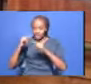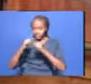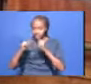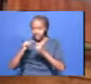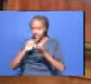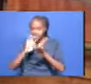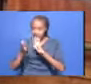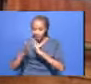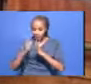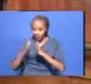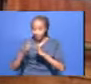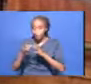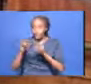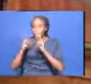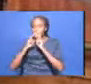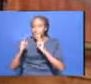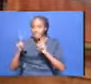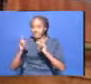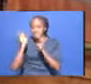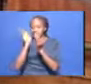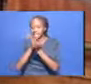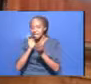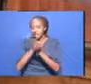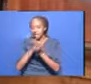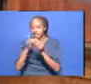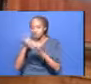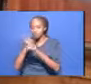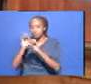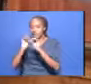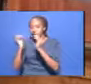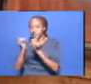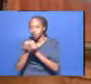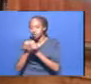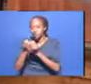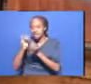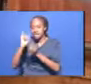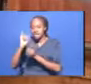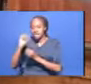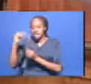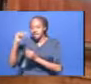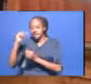with various organizations like IGAD and the others.